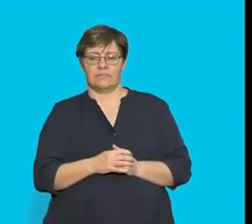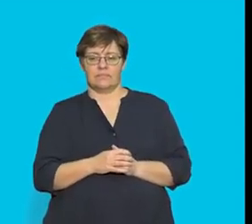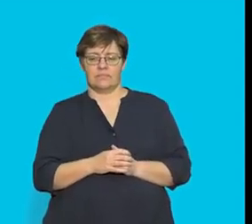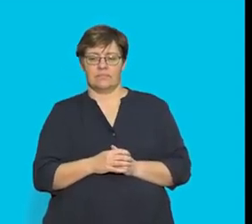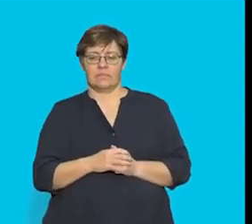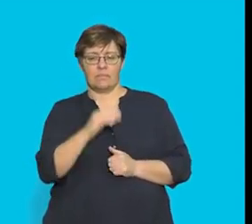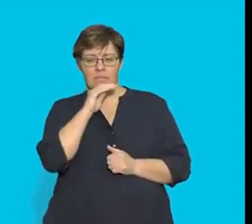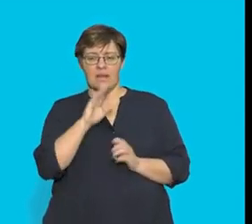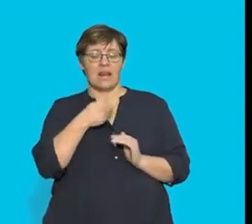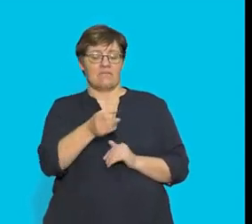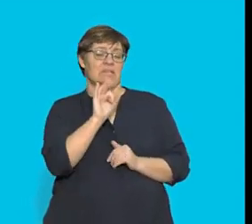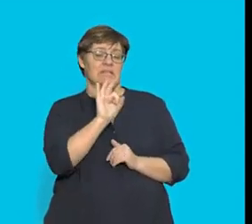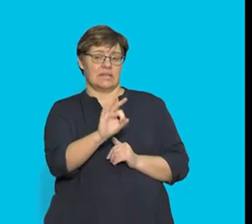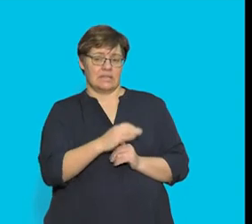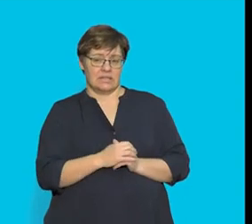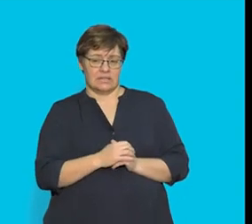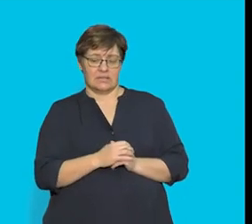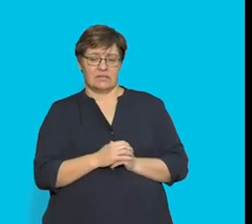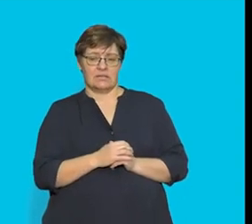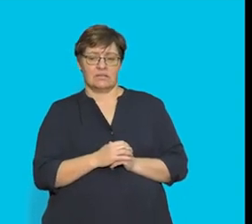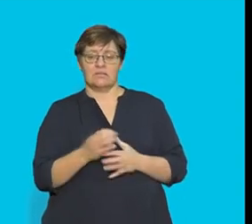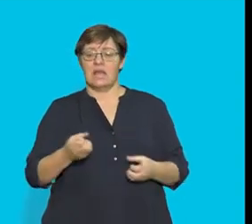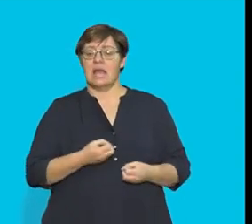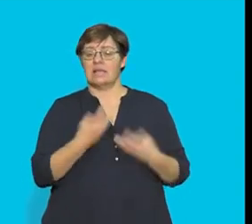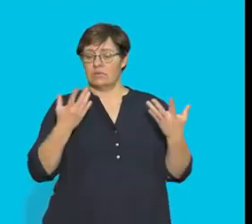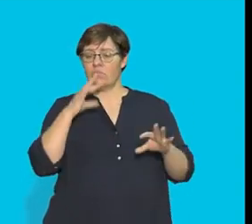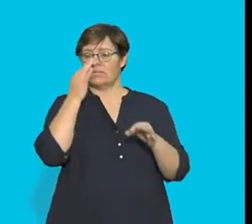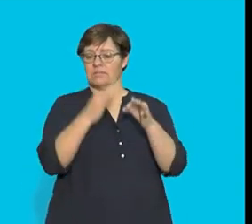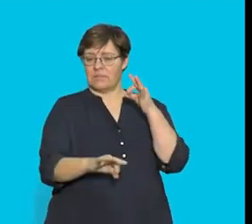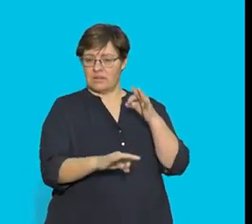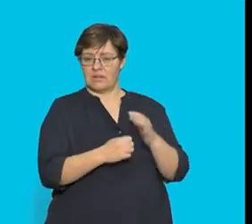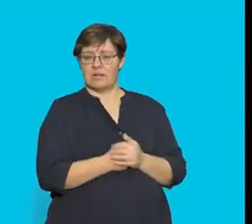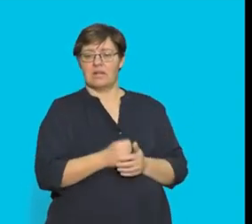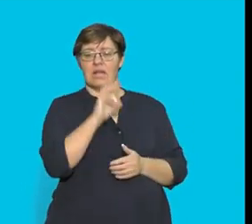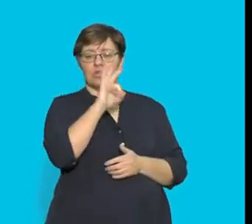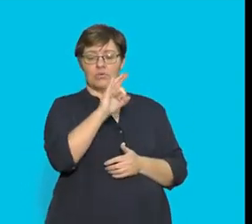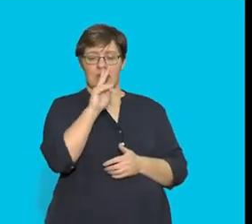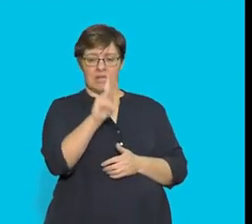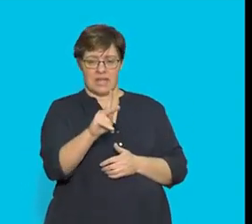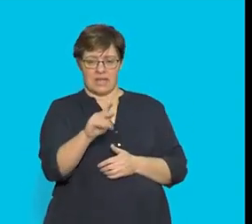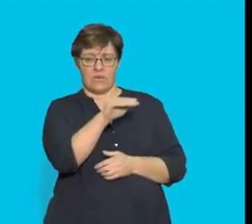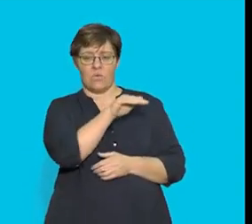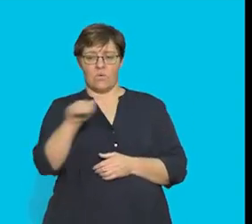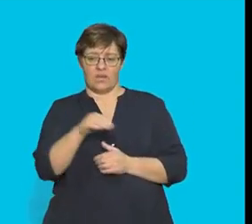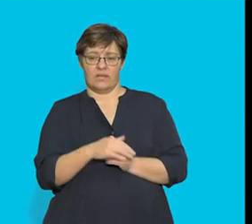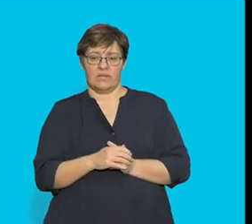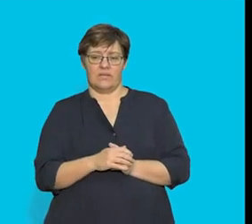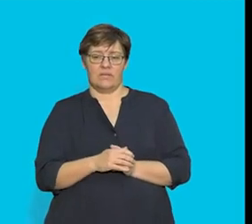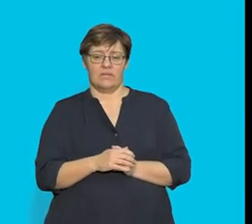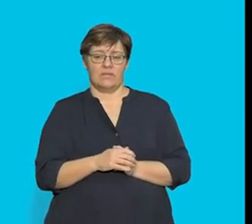just 3. Okay, so that means our expression can be simplified into 3k over